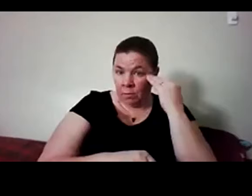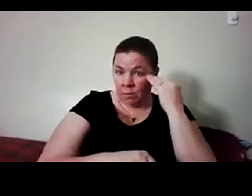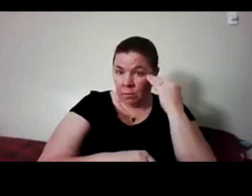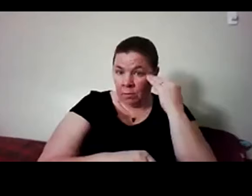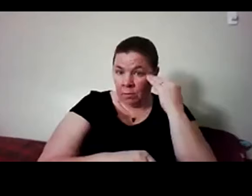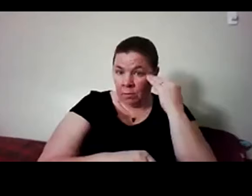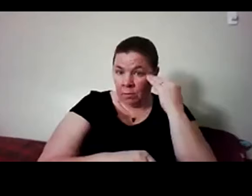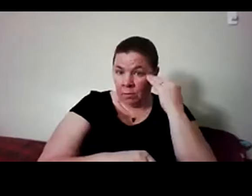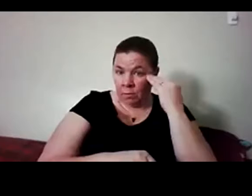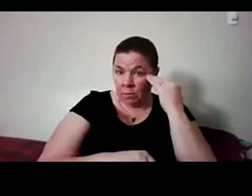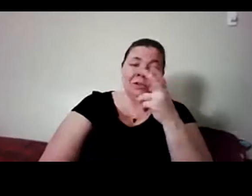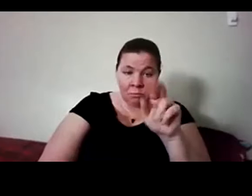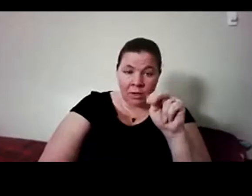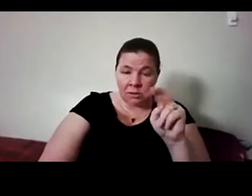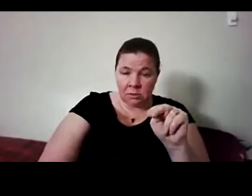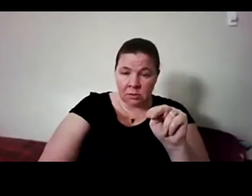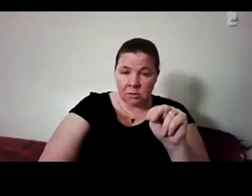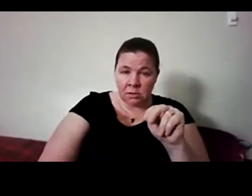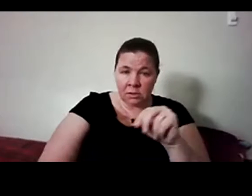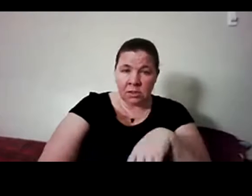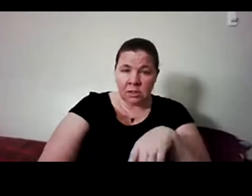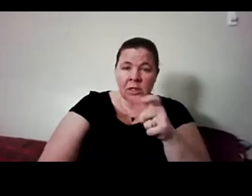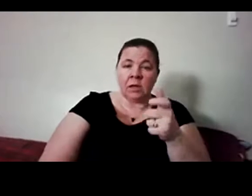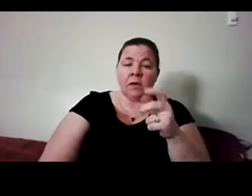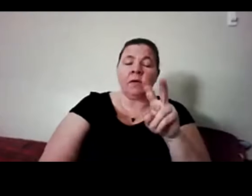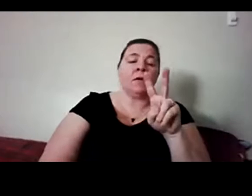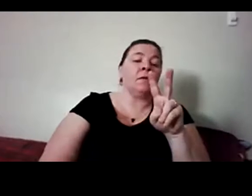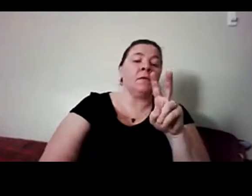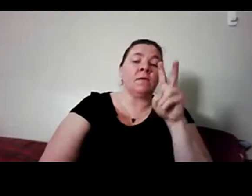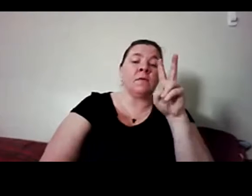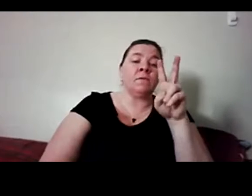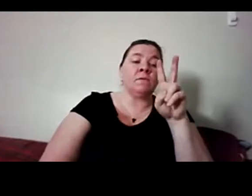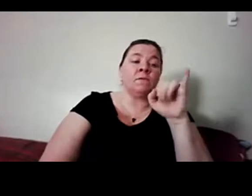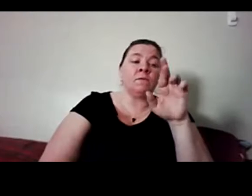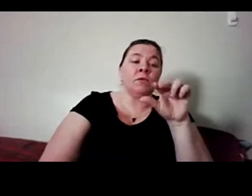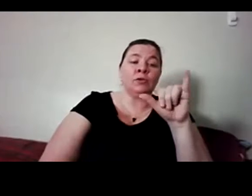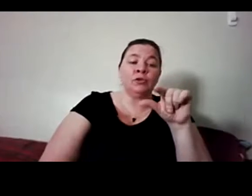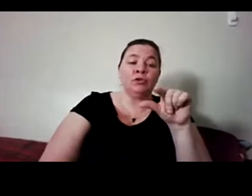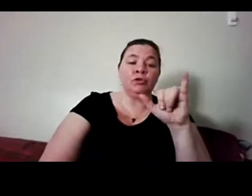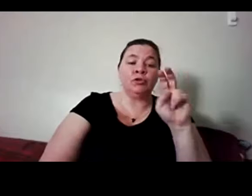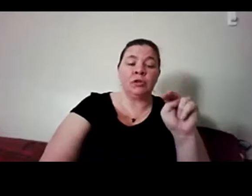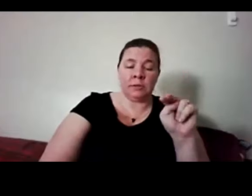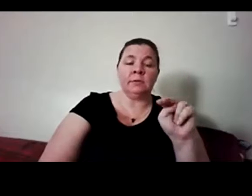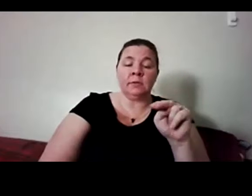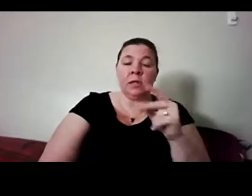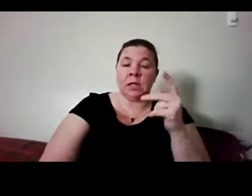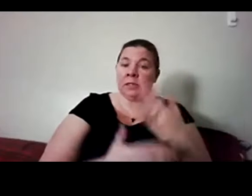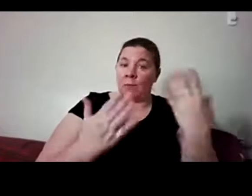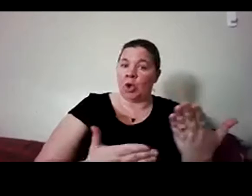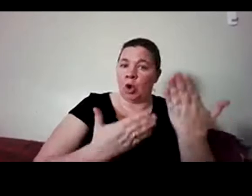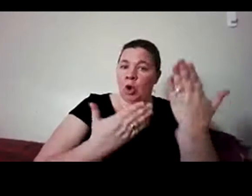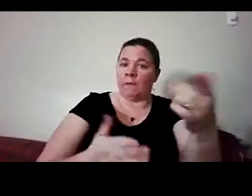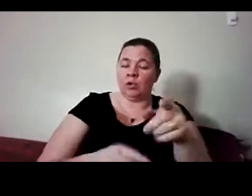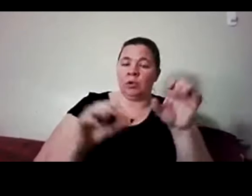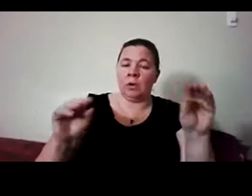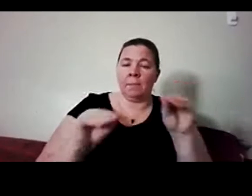of Virgin Atlantic Airline, he said, if someone offers you an amazing opportunity, but you don't understand